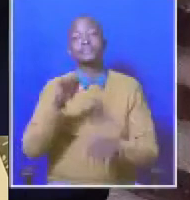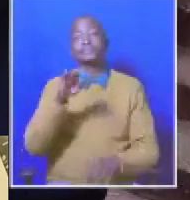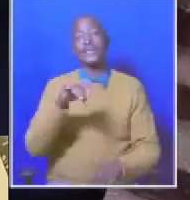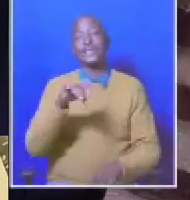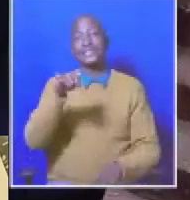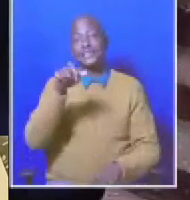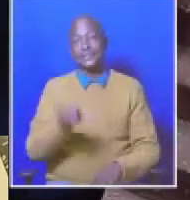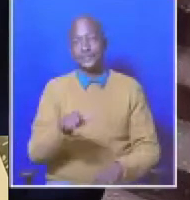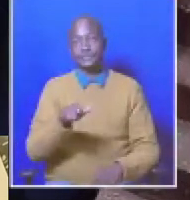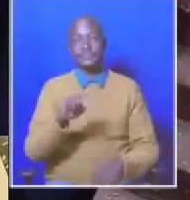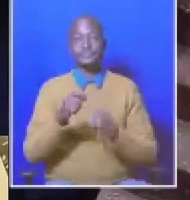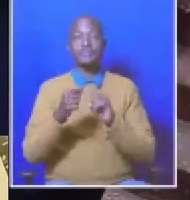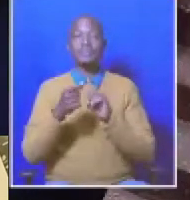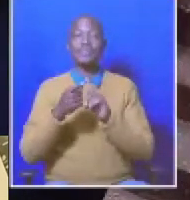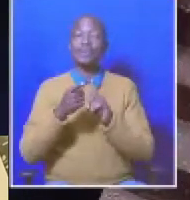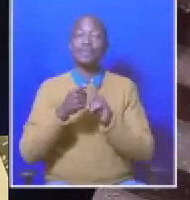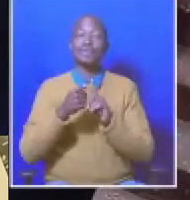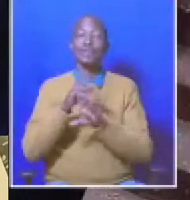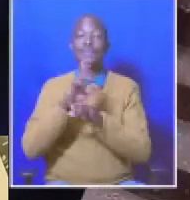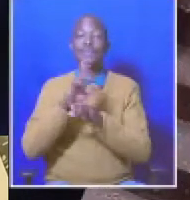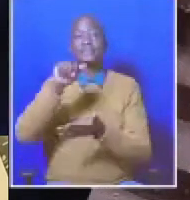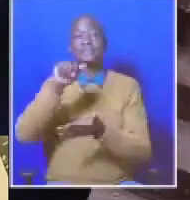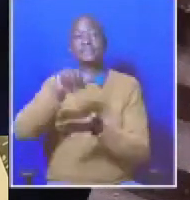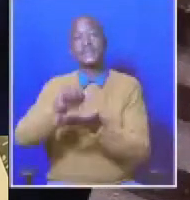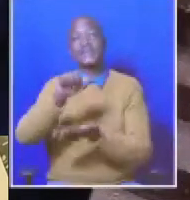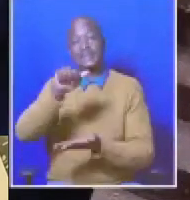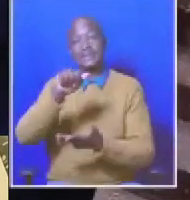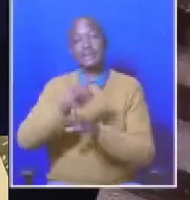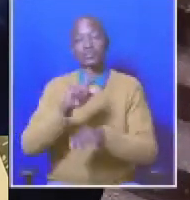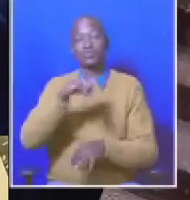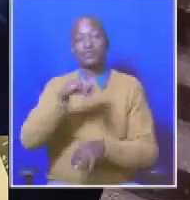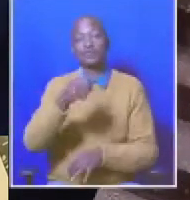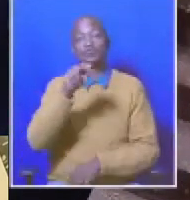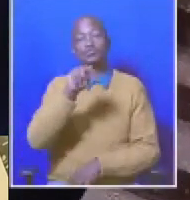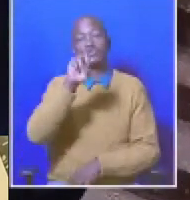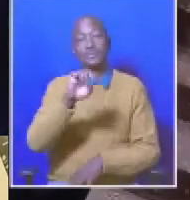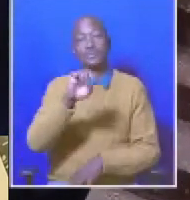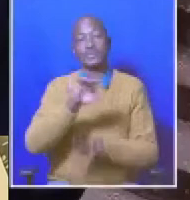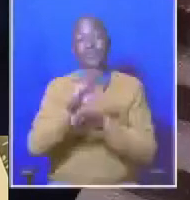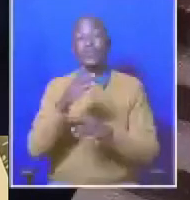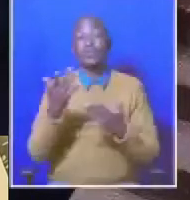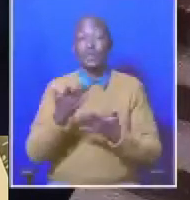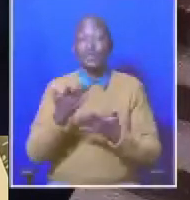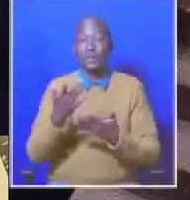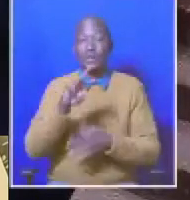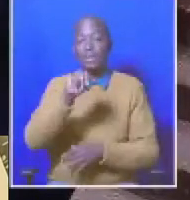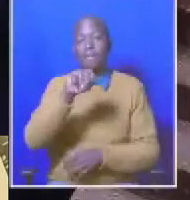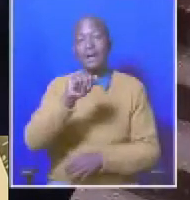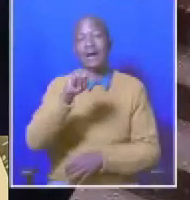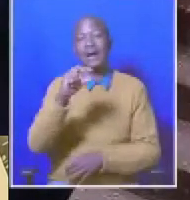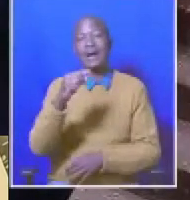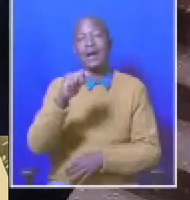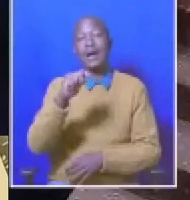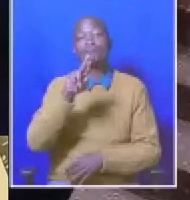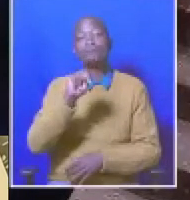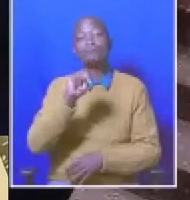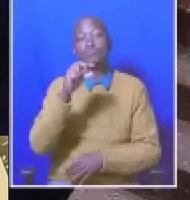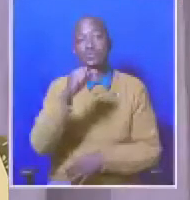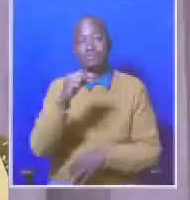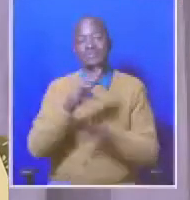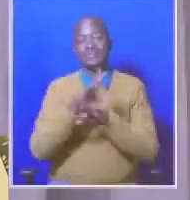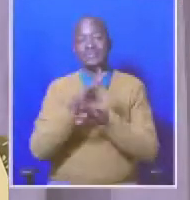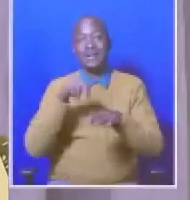on the 16th of June, we will be in Mangaung for the Youth Month commemoration under the